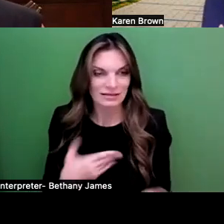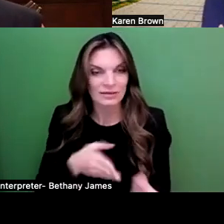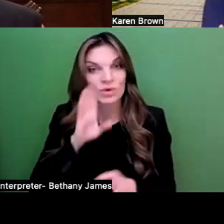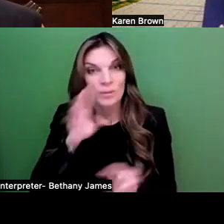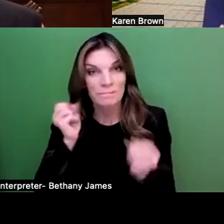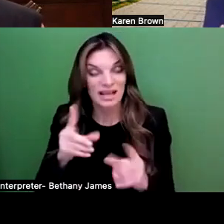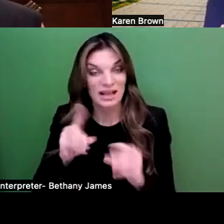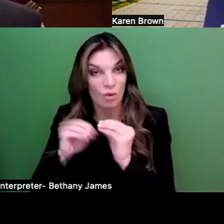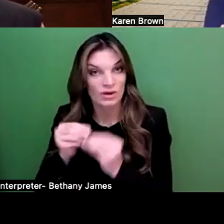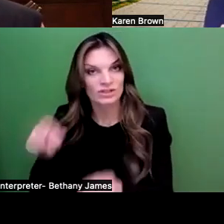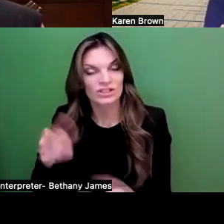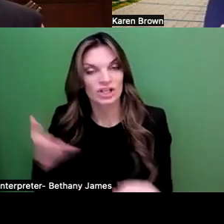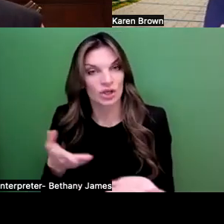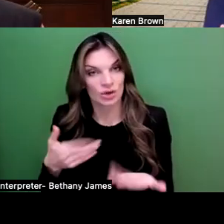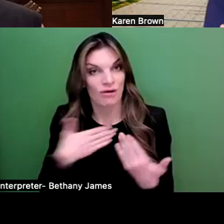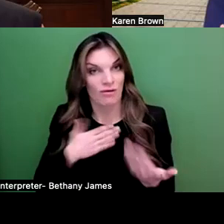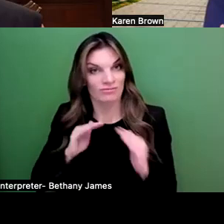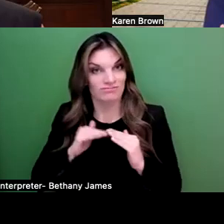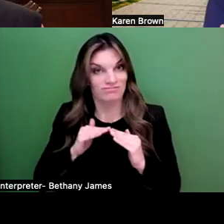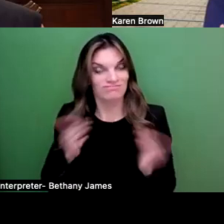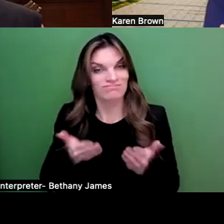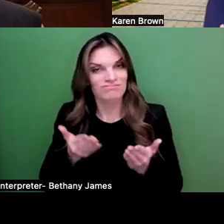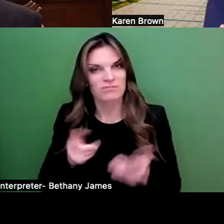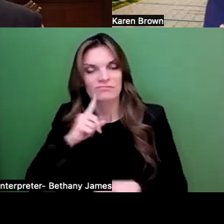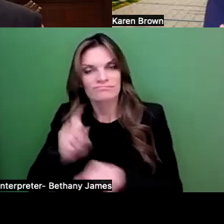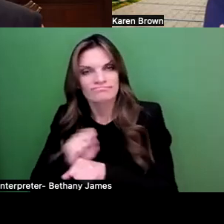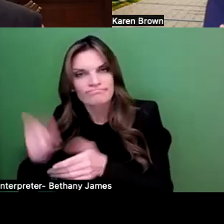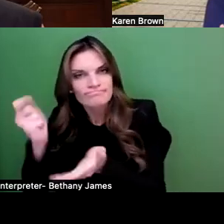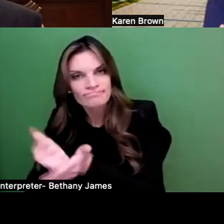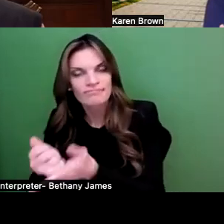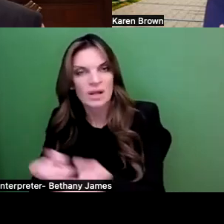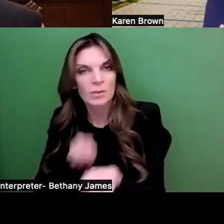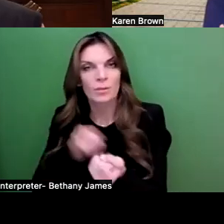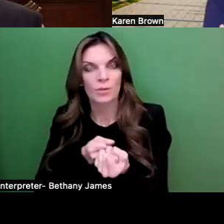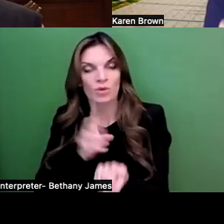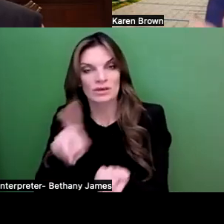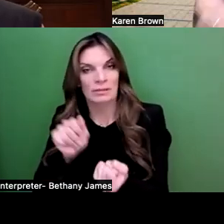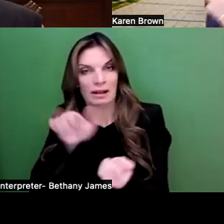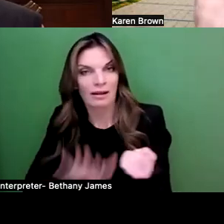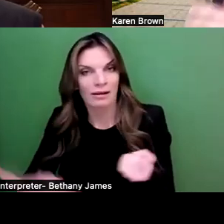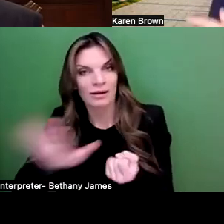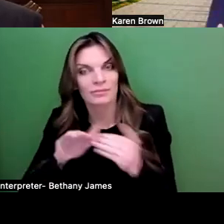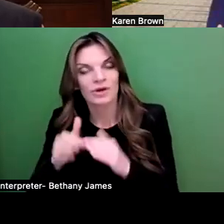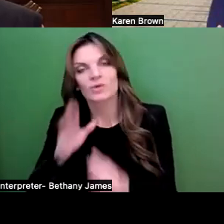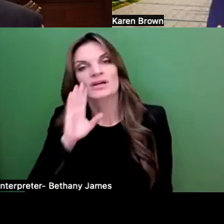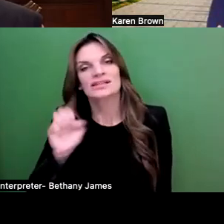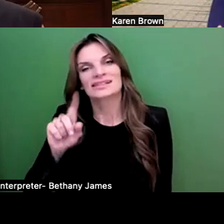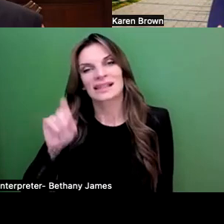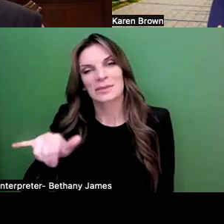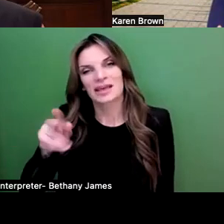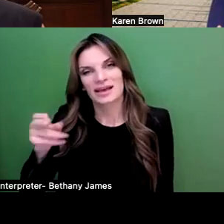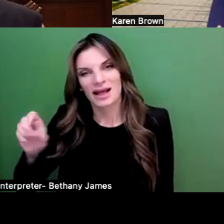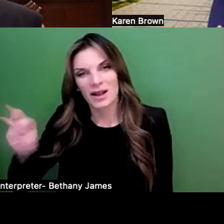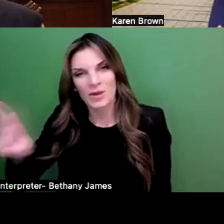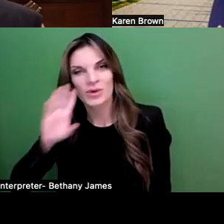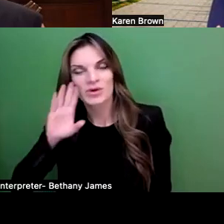in Tarrytown that help people with disabilities. In Sleepy Hollow, you know, we have Sleepy Hollow